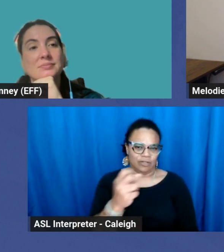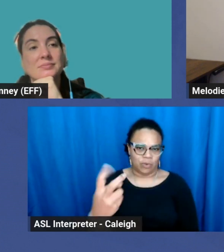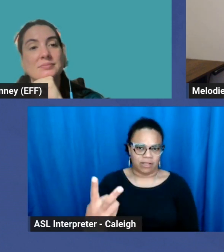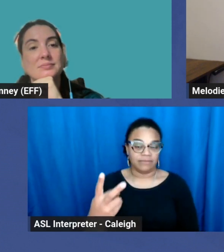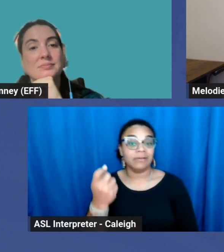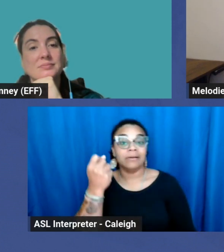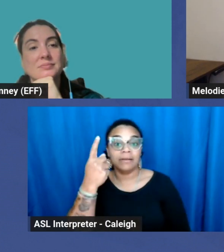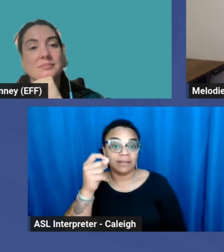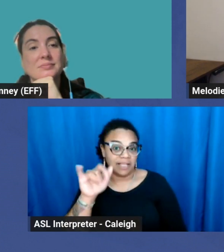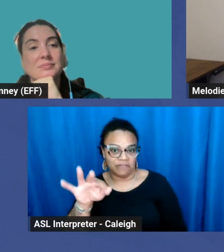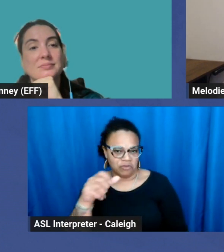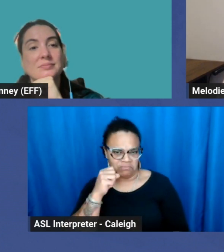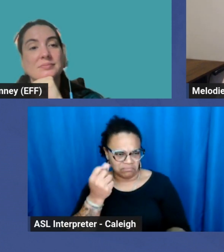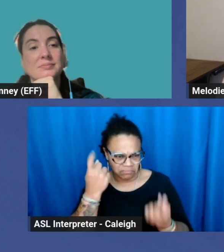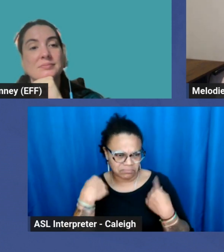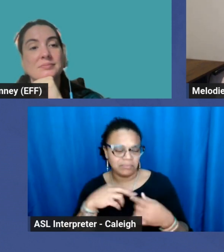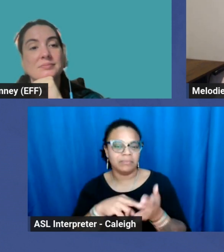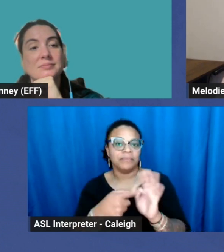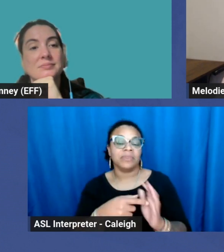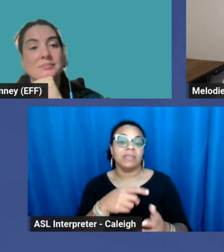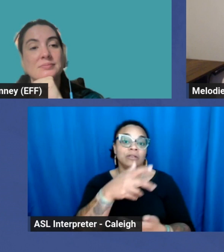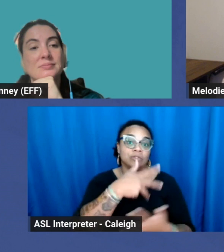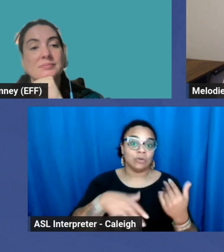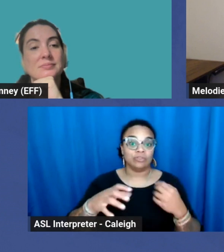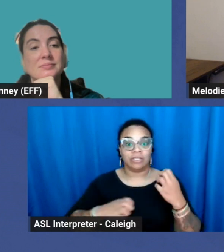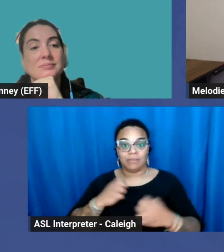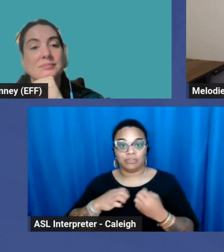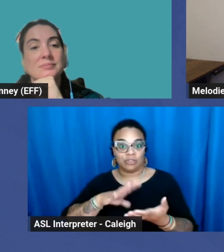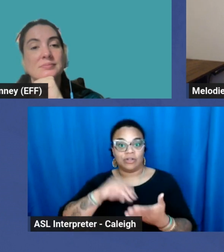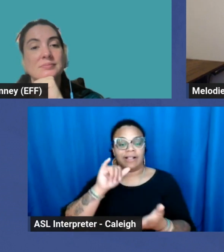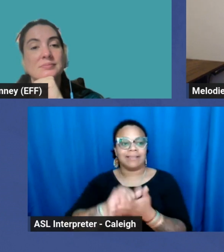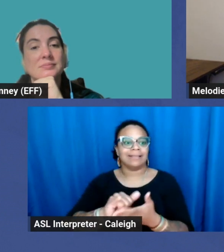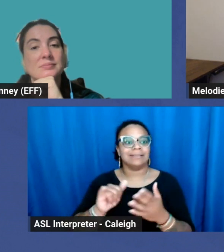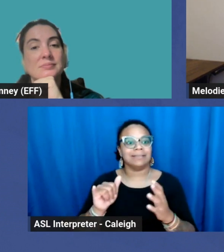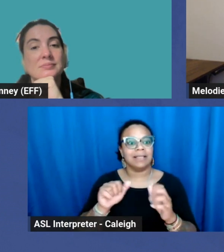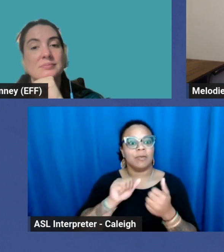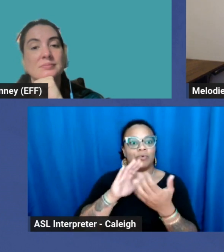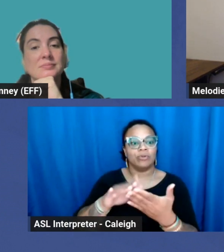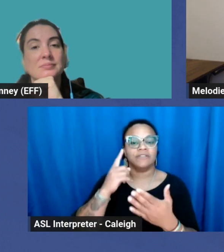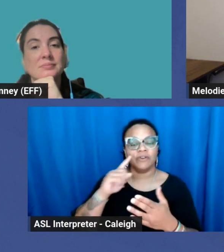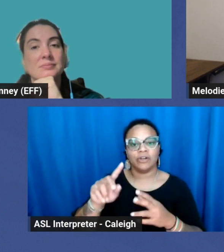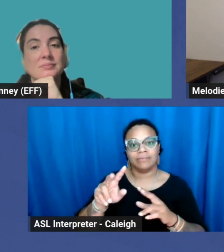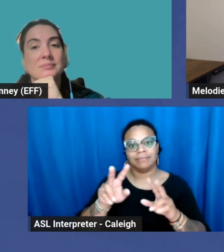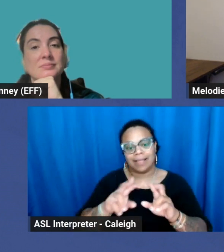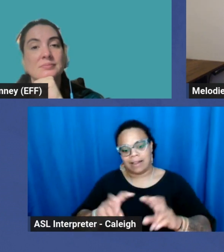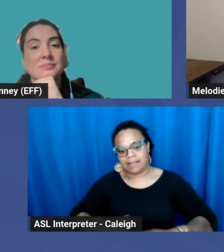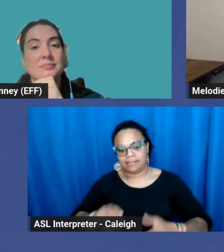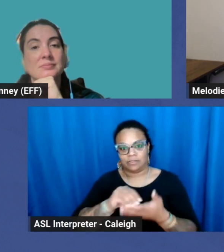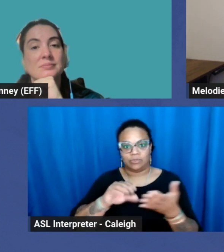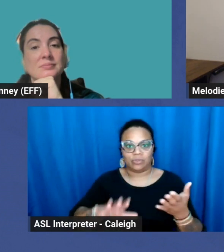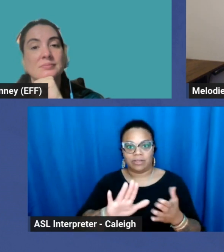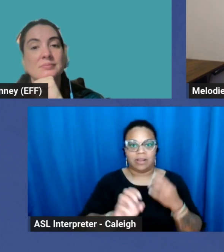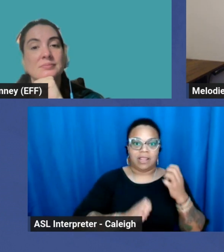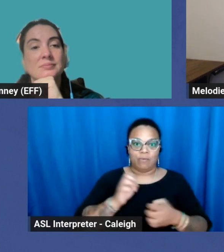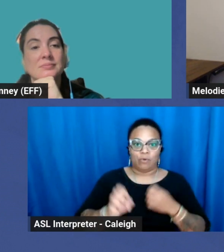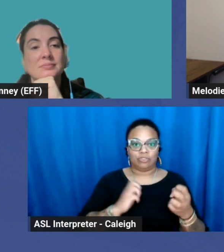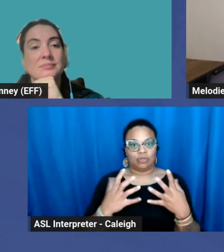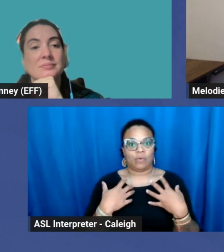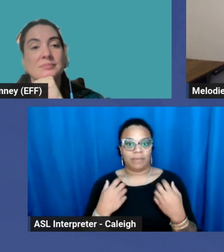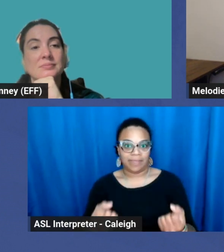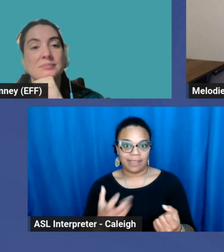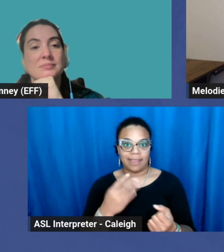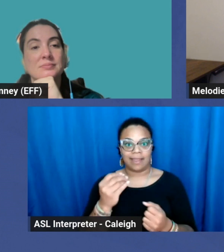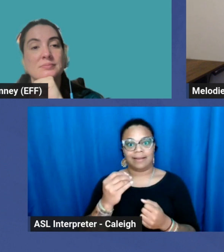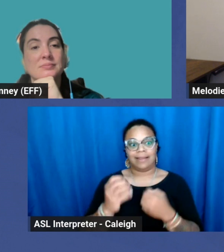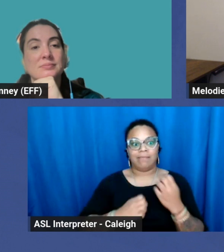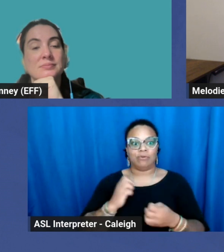social emotional learning is a pedagogical model that emphasizes students' like emotional well-being and emotional regulation. So